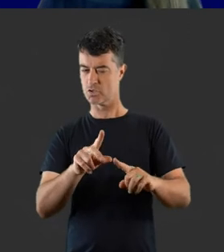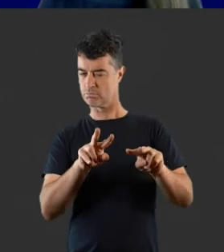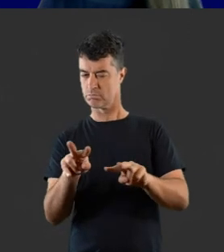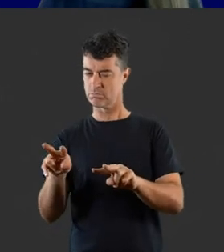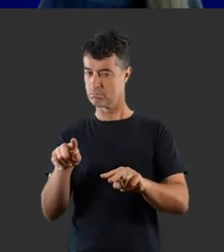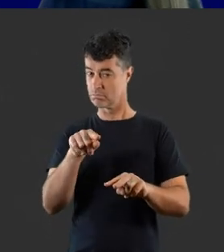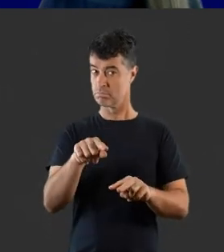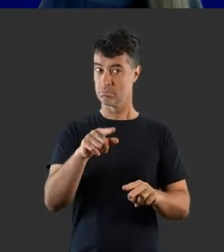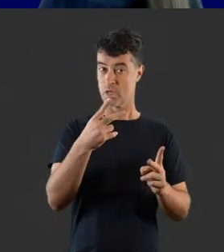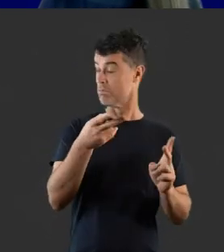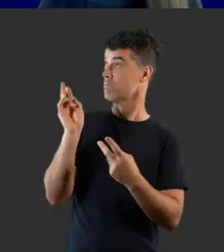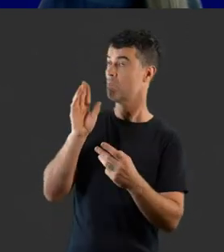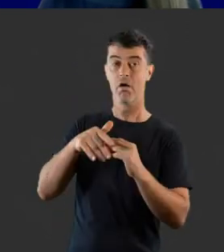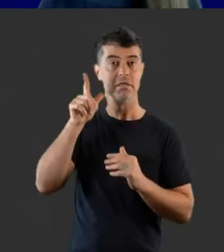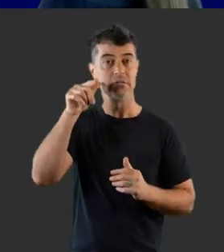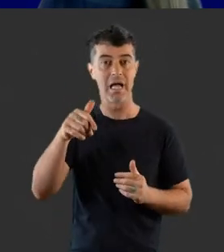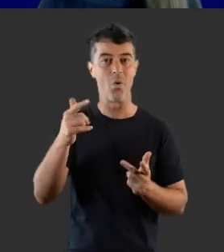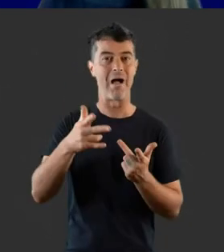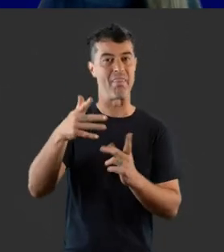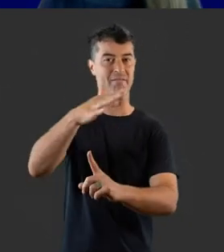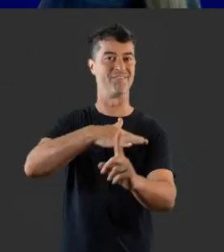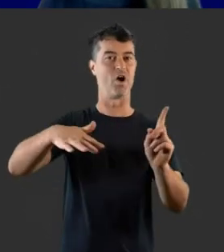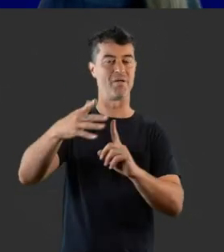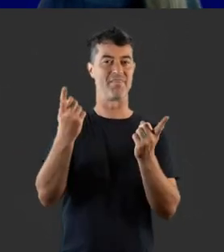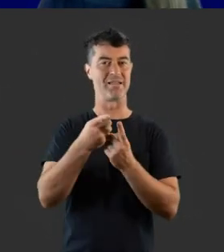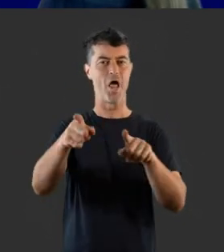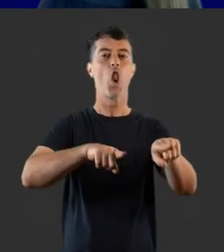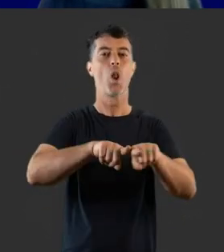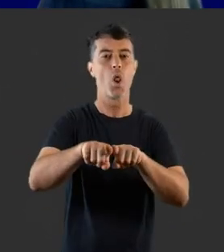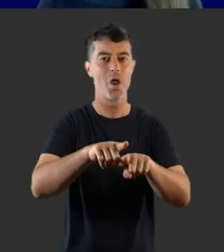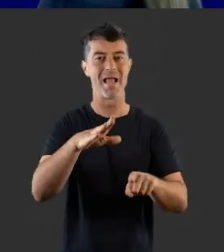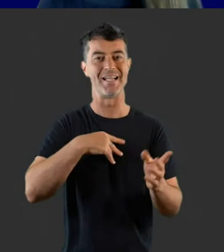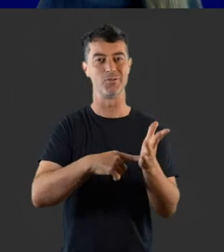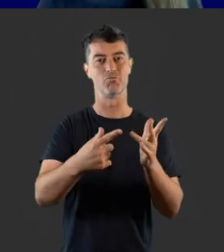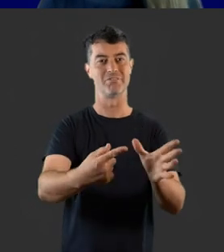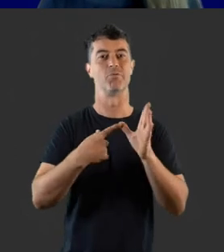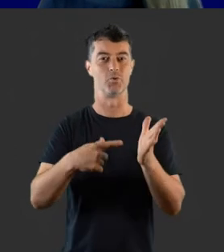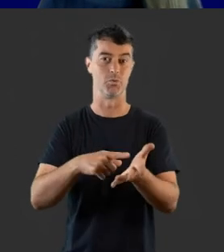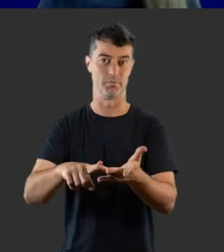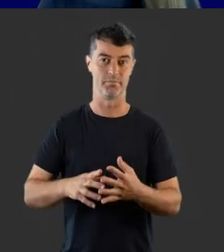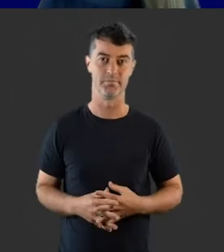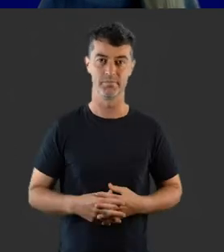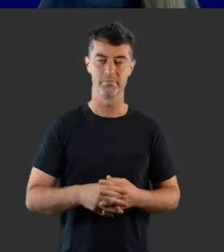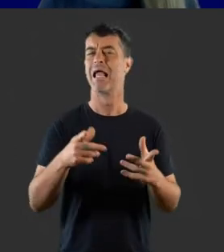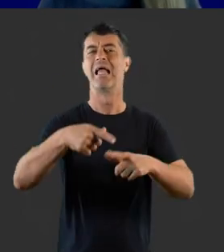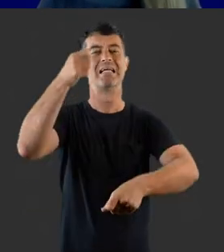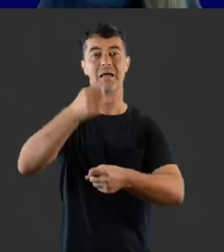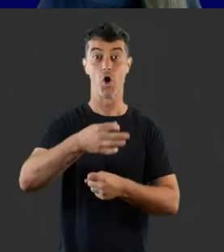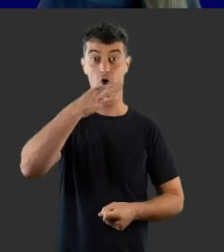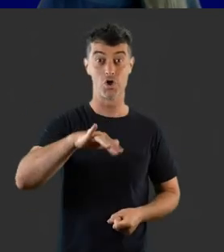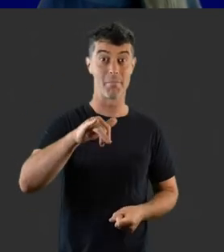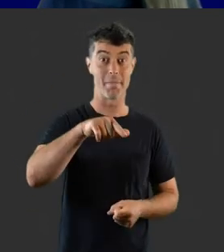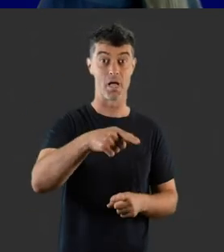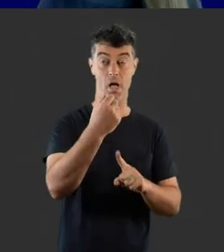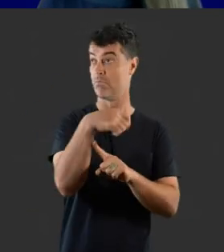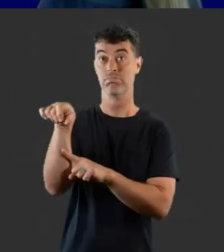it can be difficult to tell whether someone is reacting to sound or other things in the environment they have learned they need to respond to. For